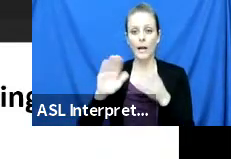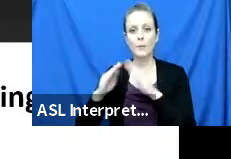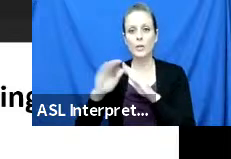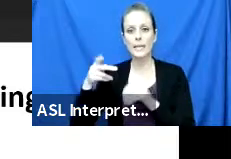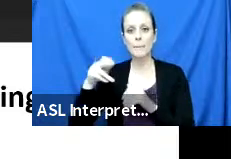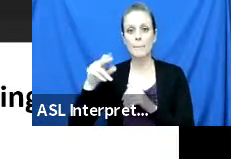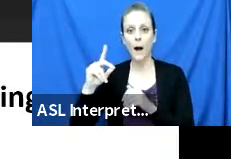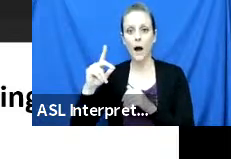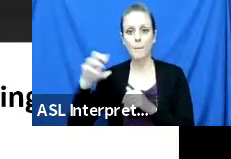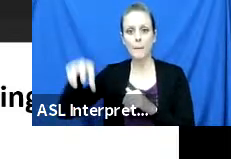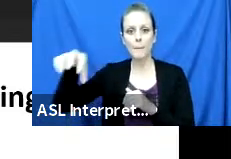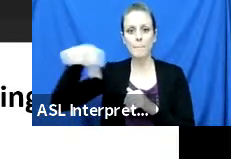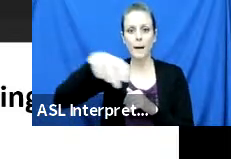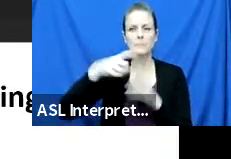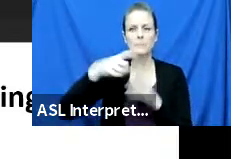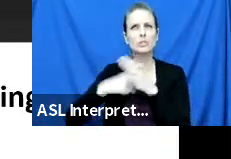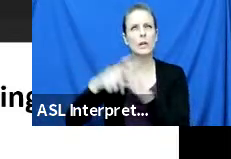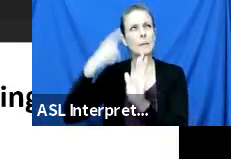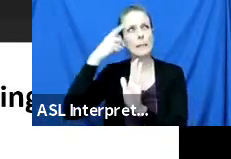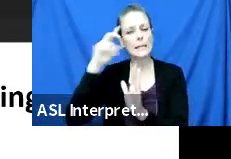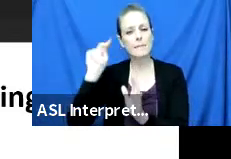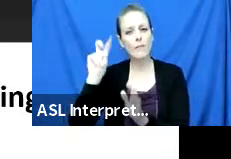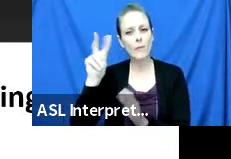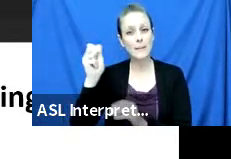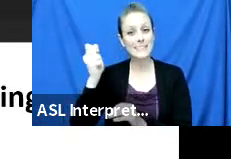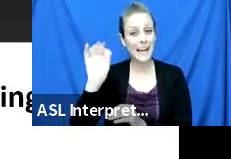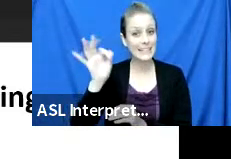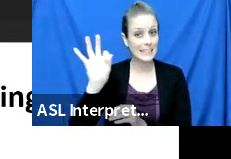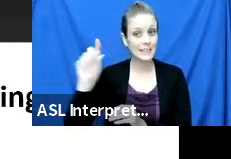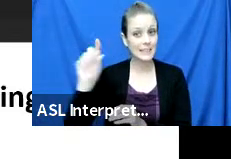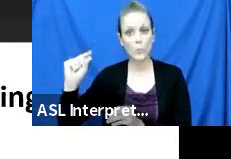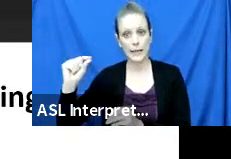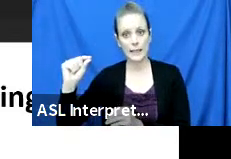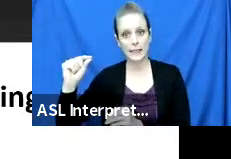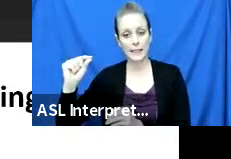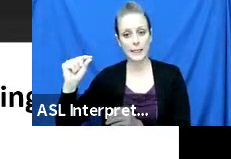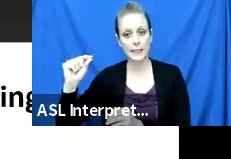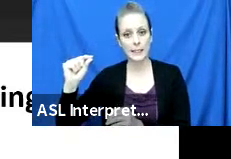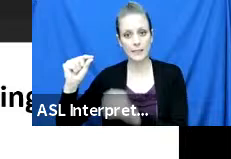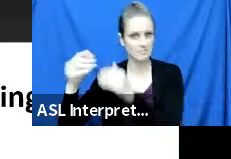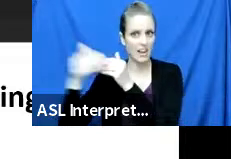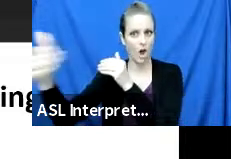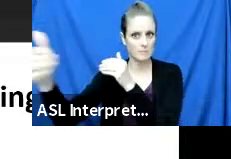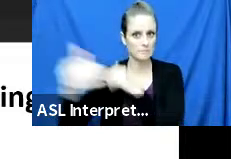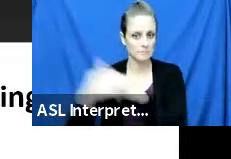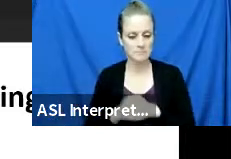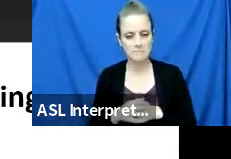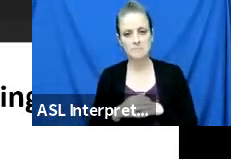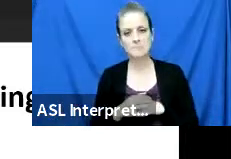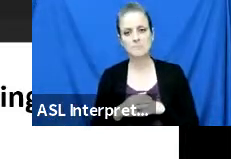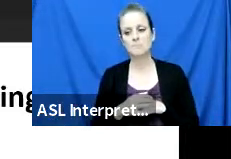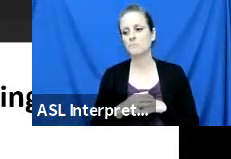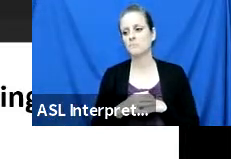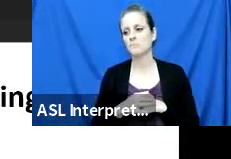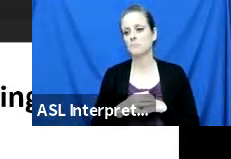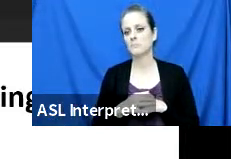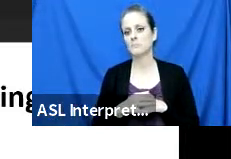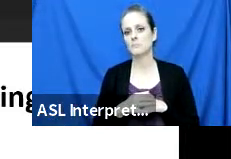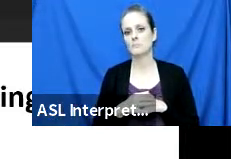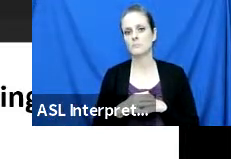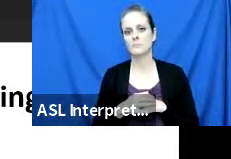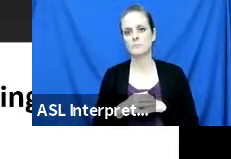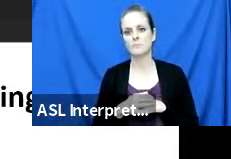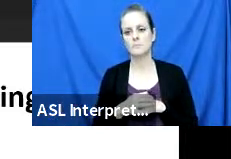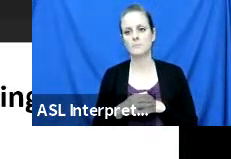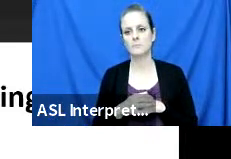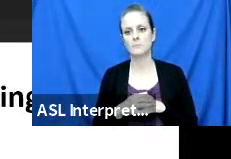starting, I believe, November 19th and 20th, and going on forward from there. So we are